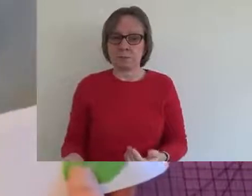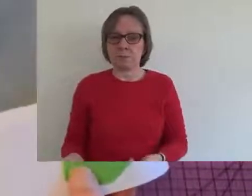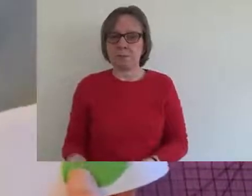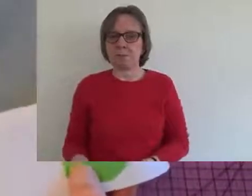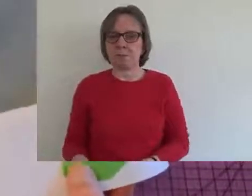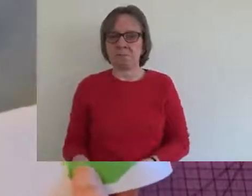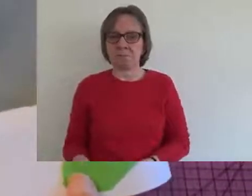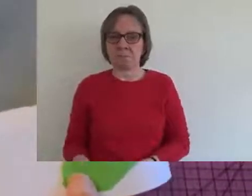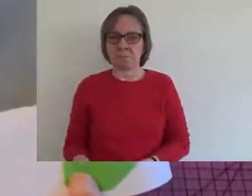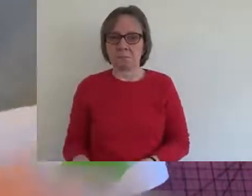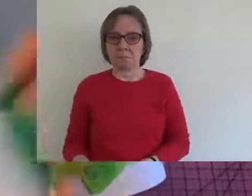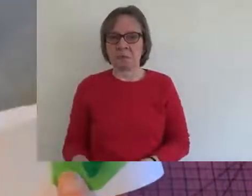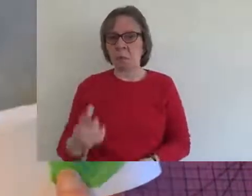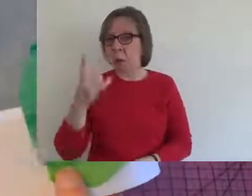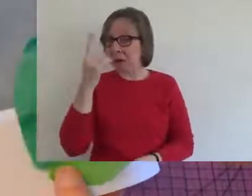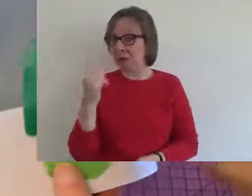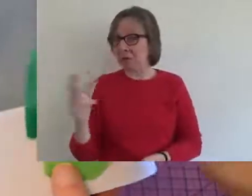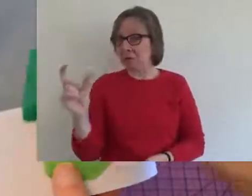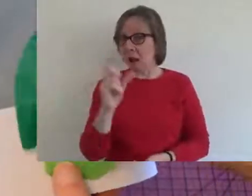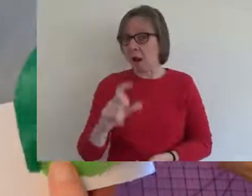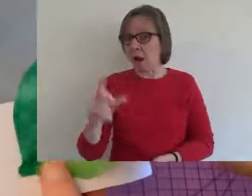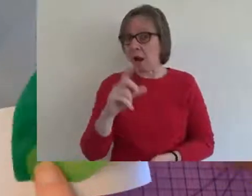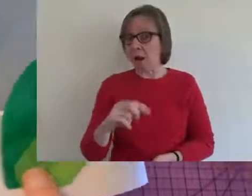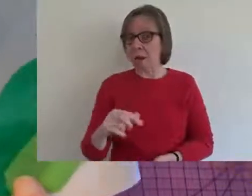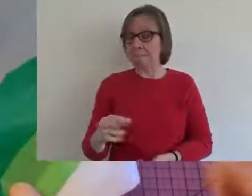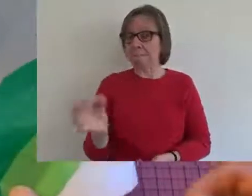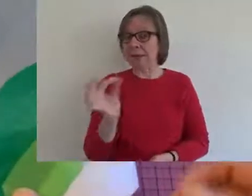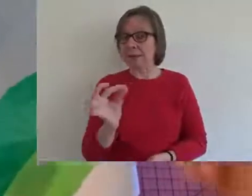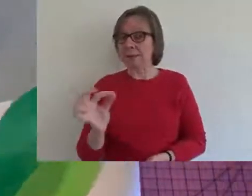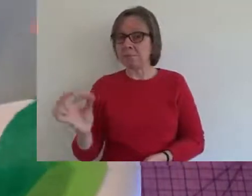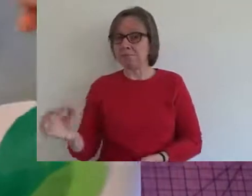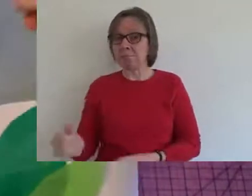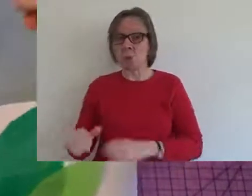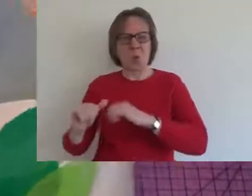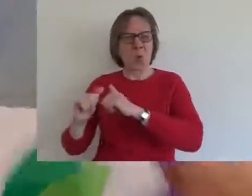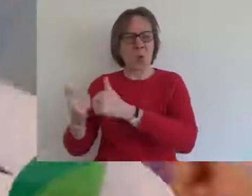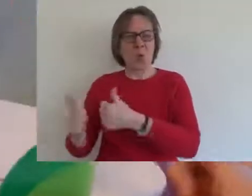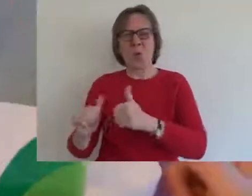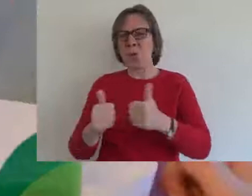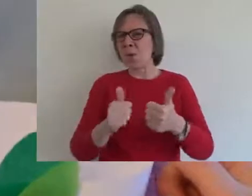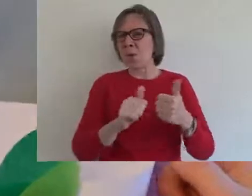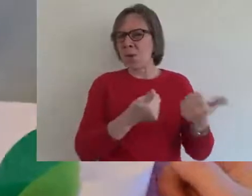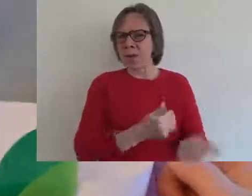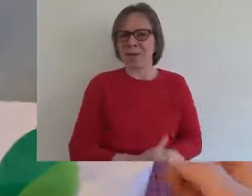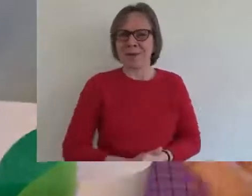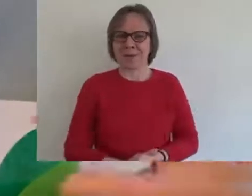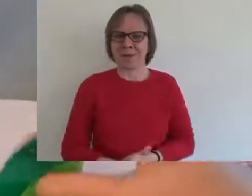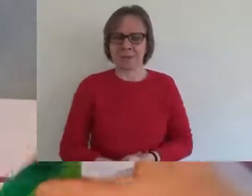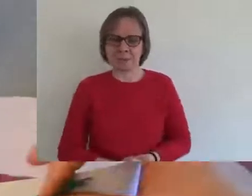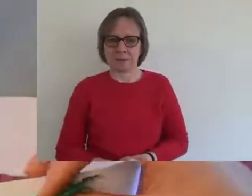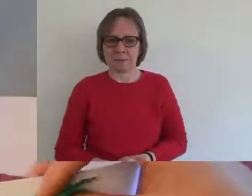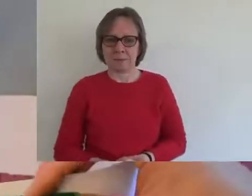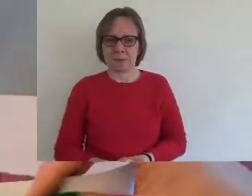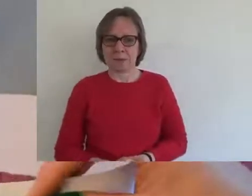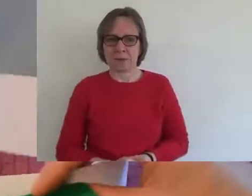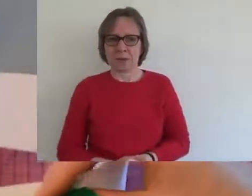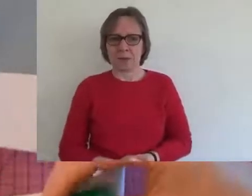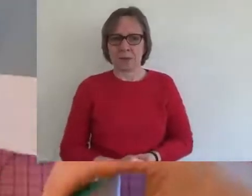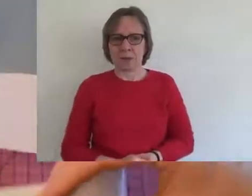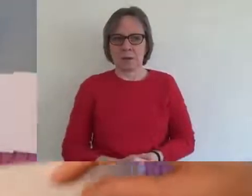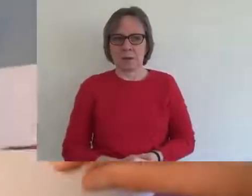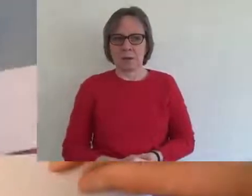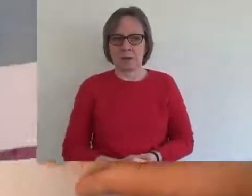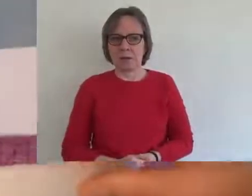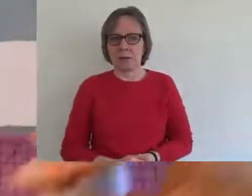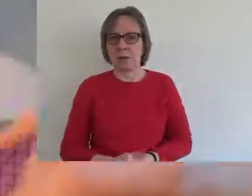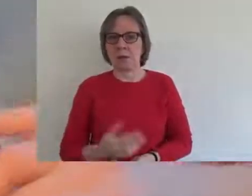could stick some leaves on. You might want to just colour it in with some felt pens and that would be fine too.